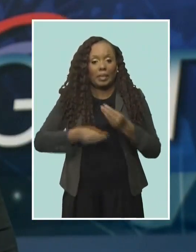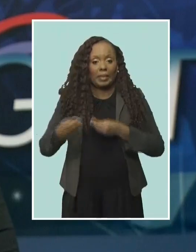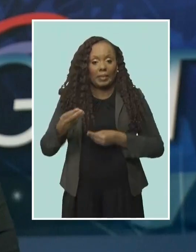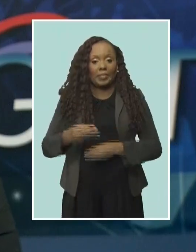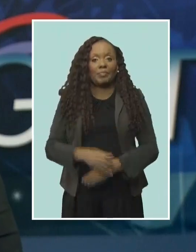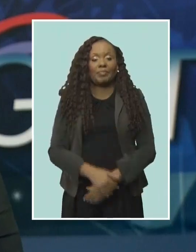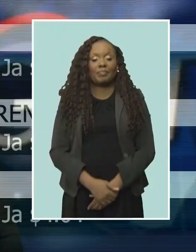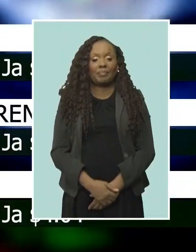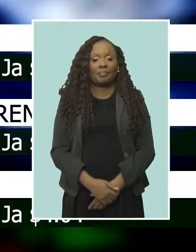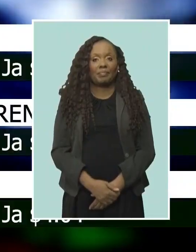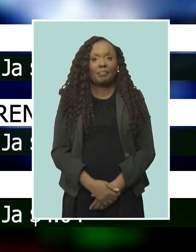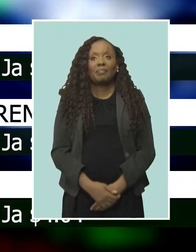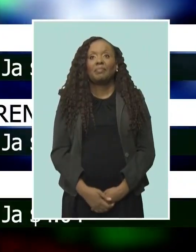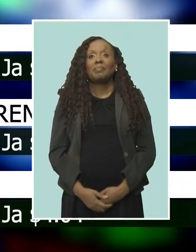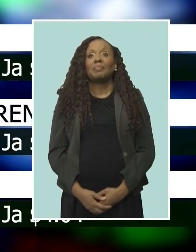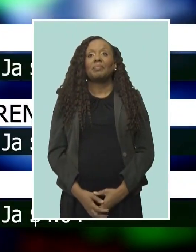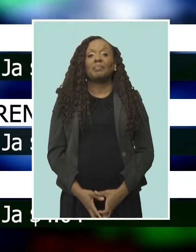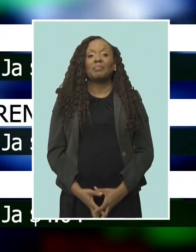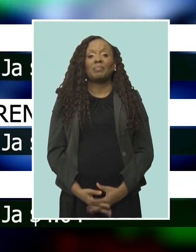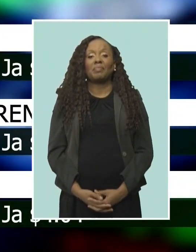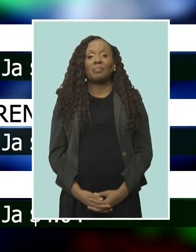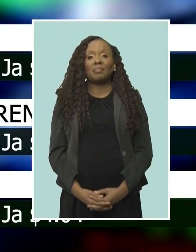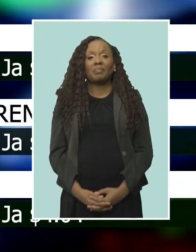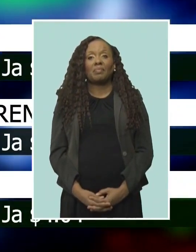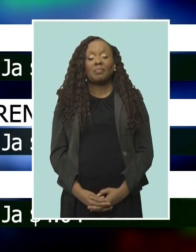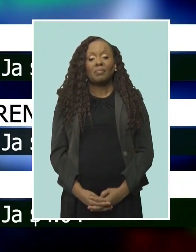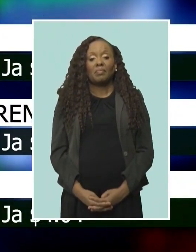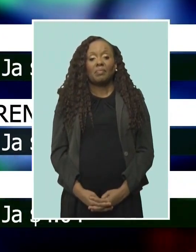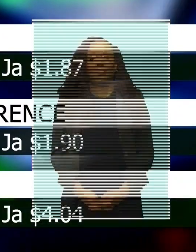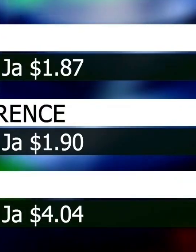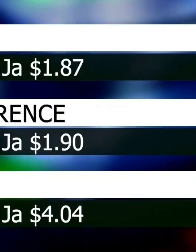In Jamaica, Trans-Jamaican Highway Limited with